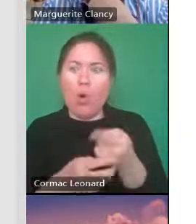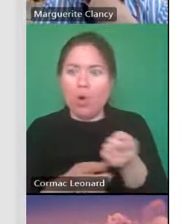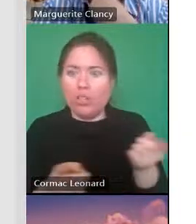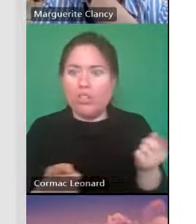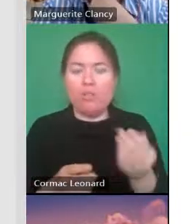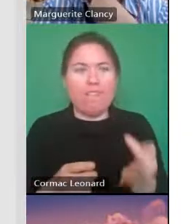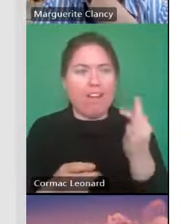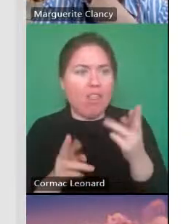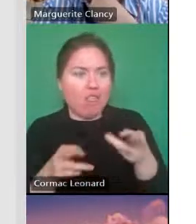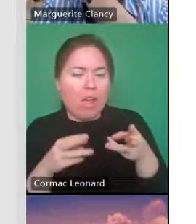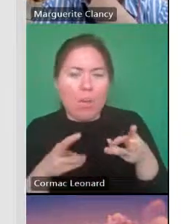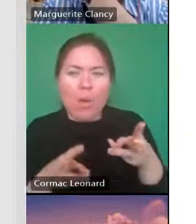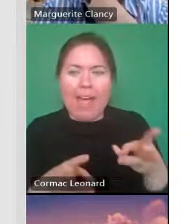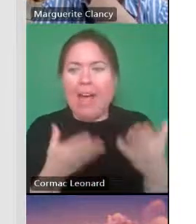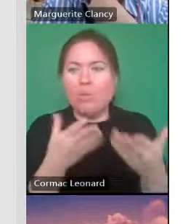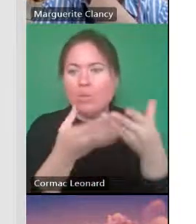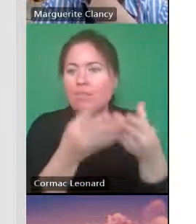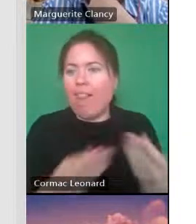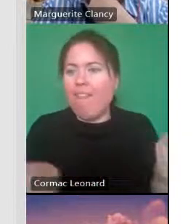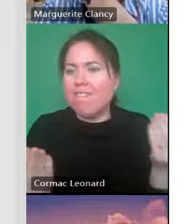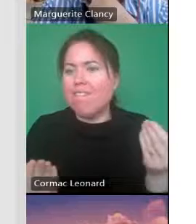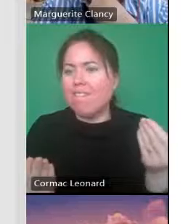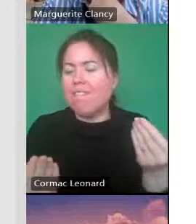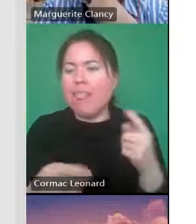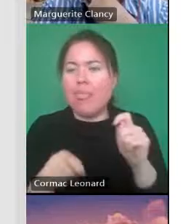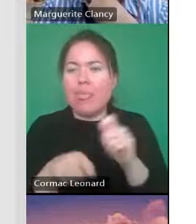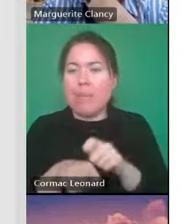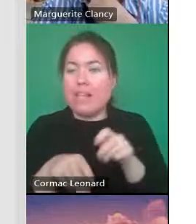the avenues in the best way possible.